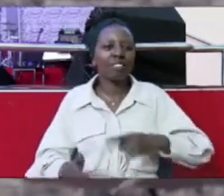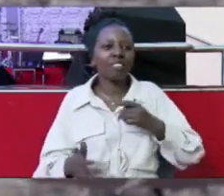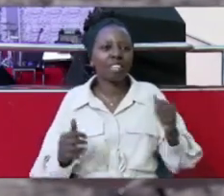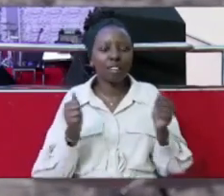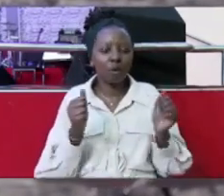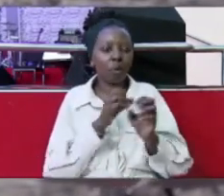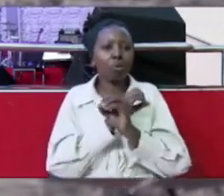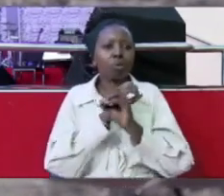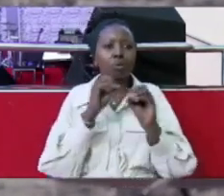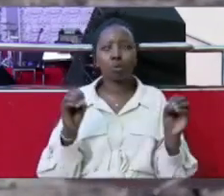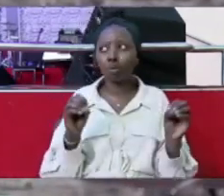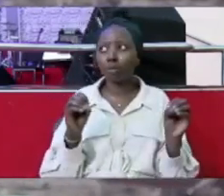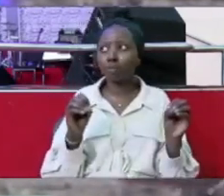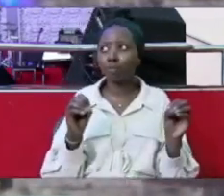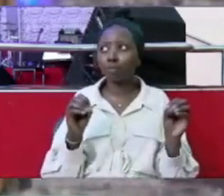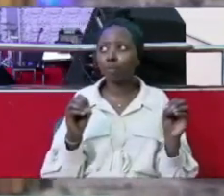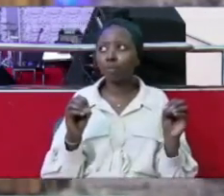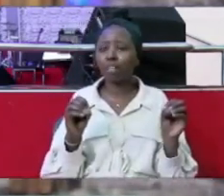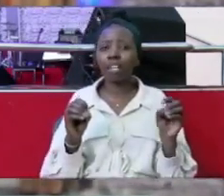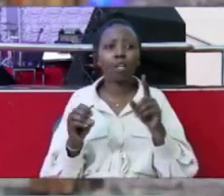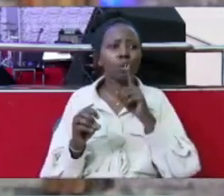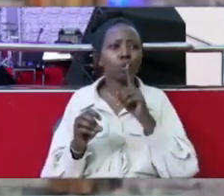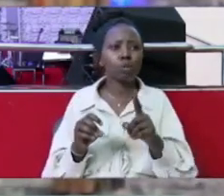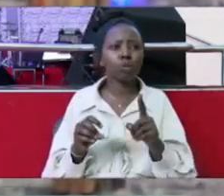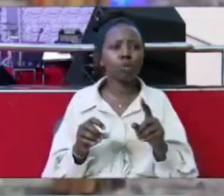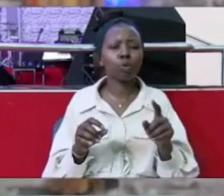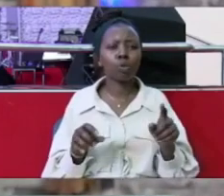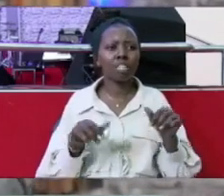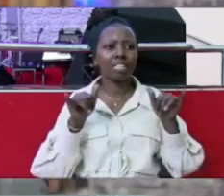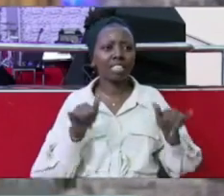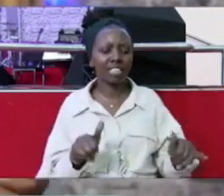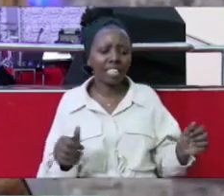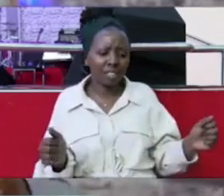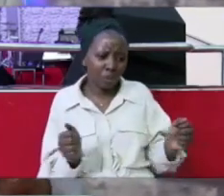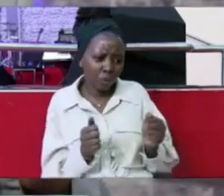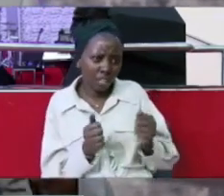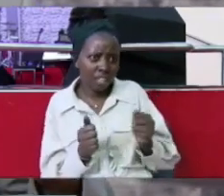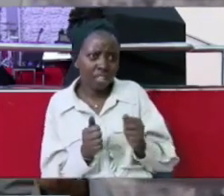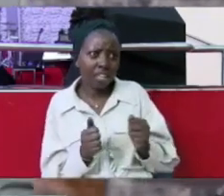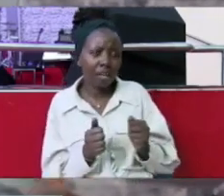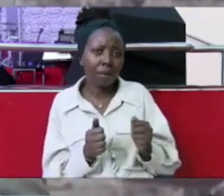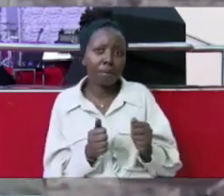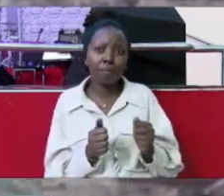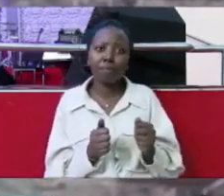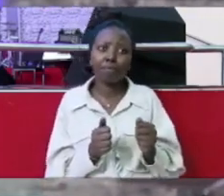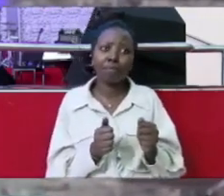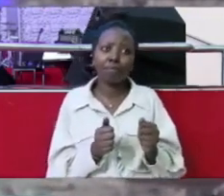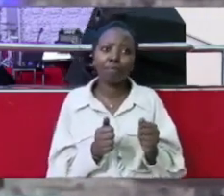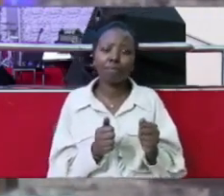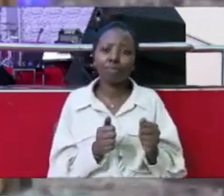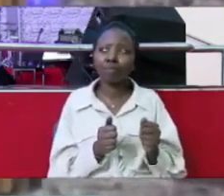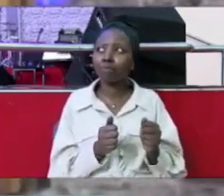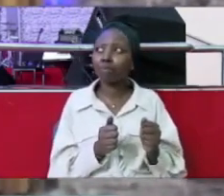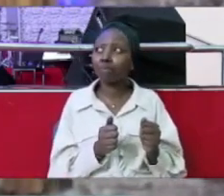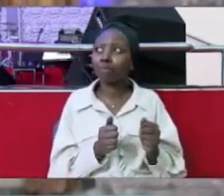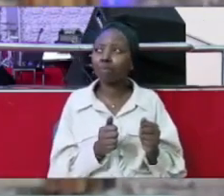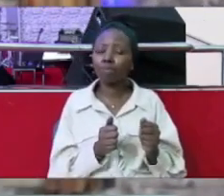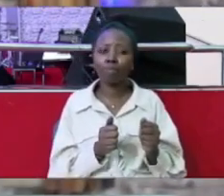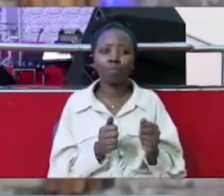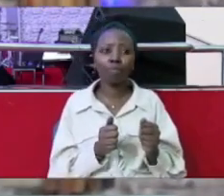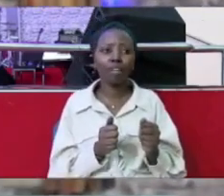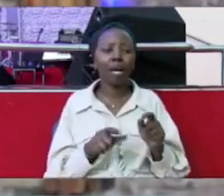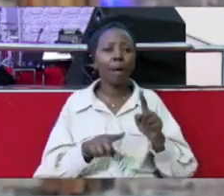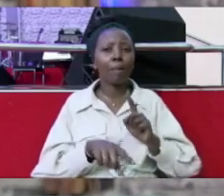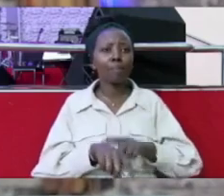they usually spark each other. Ni kwamba wanakuwa na ncha kali sana kwa zile mikuki zao. Because they are usually painful and they are usually painful. Na zinakuwa